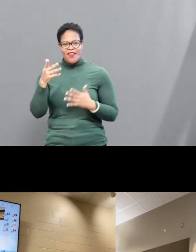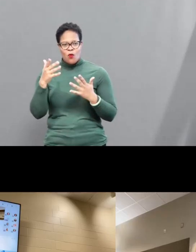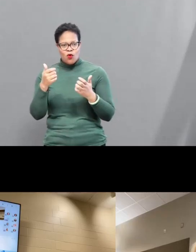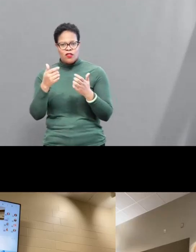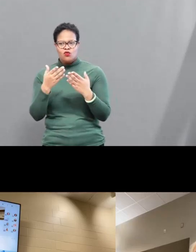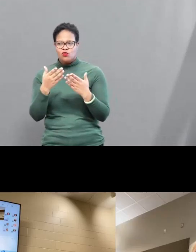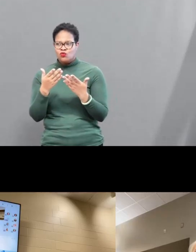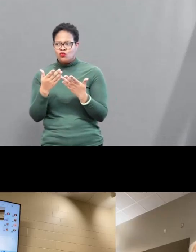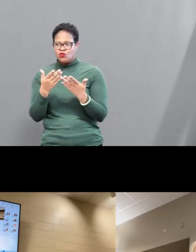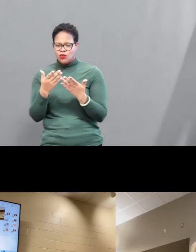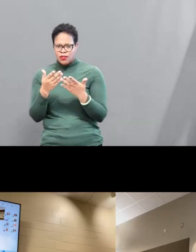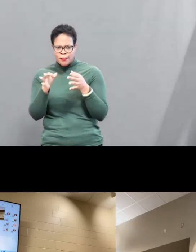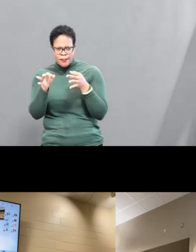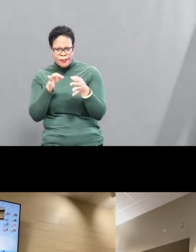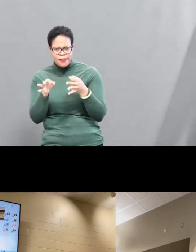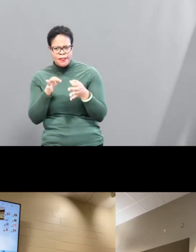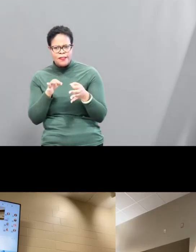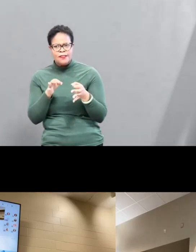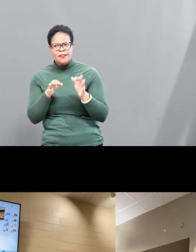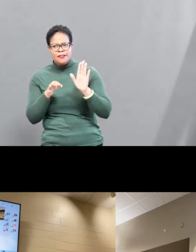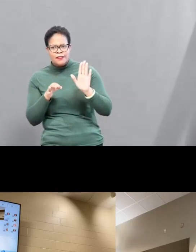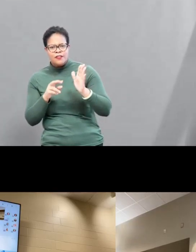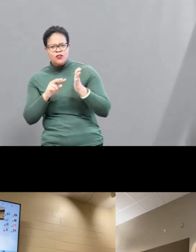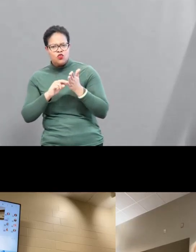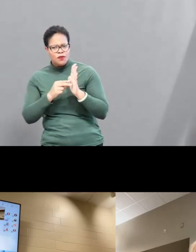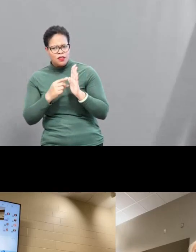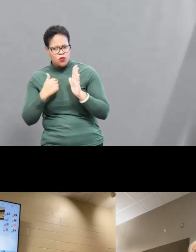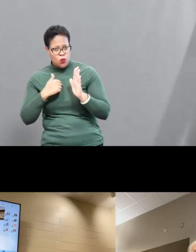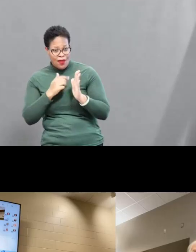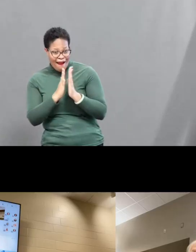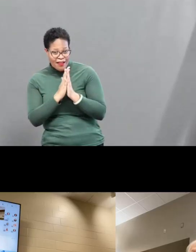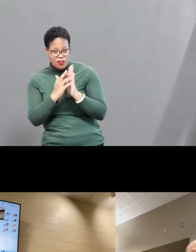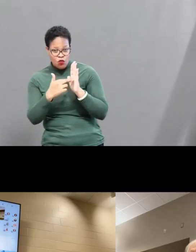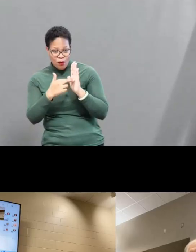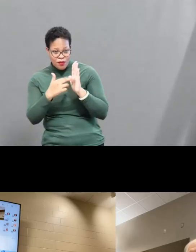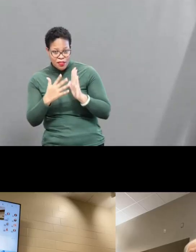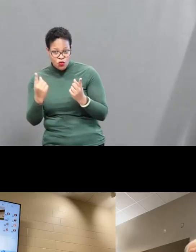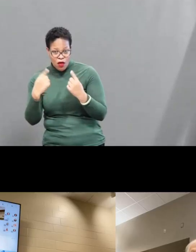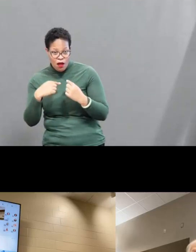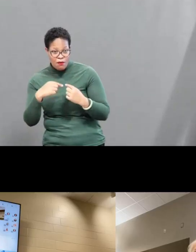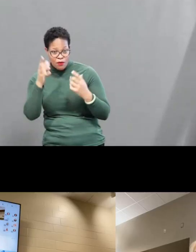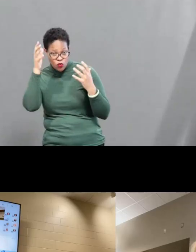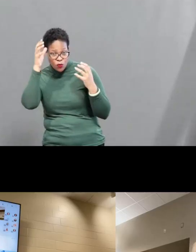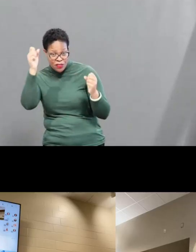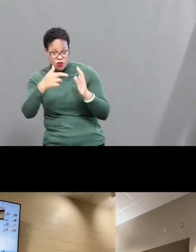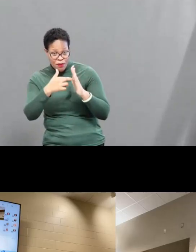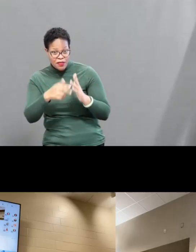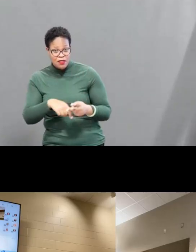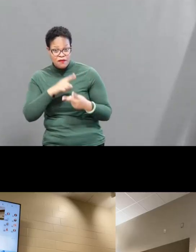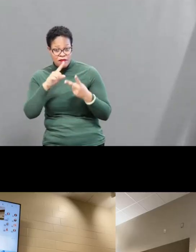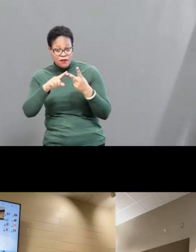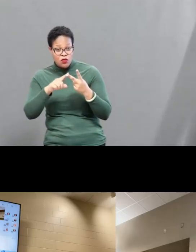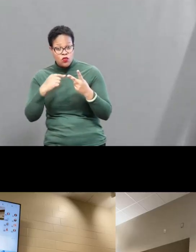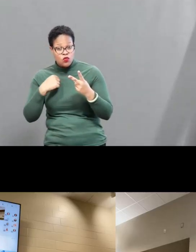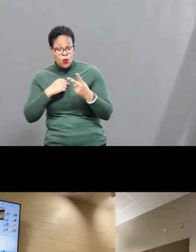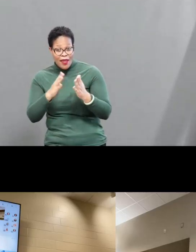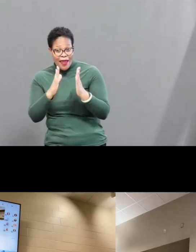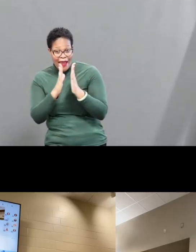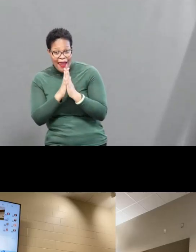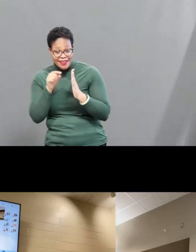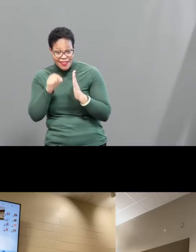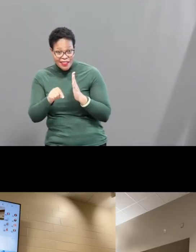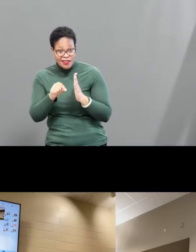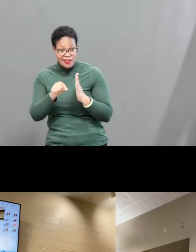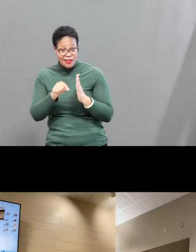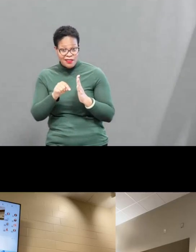down. Do we ask a representative come that's the superintendent? Do we ask it to